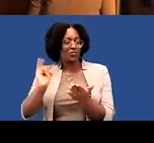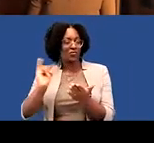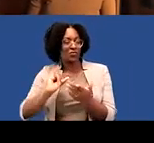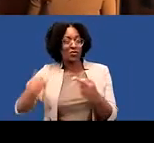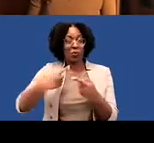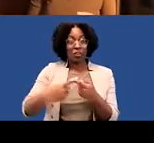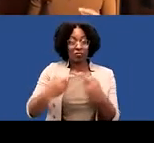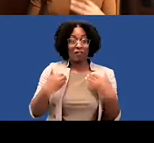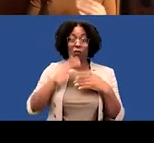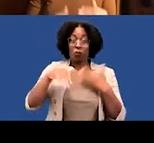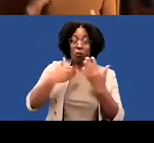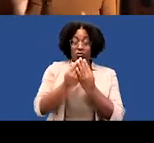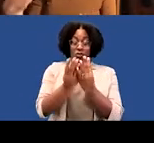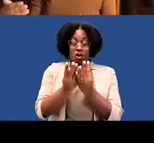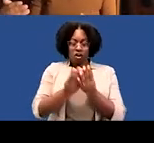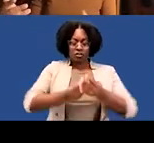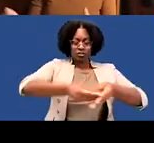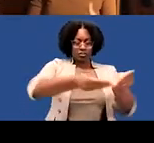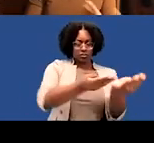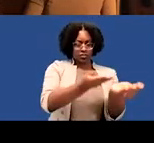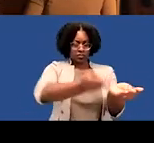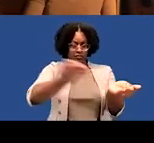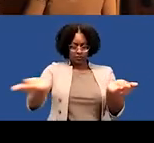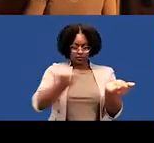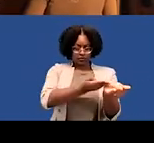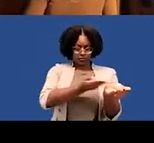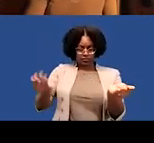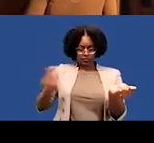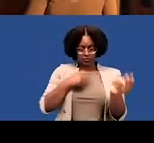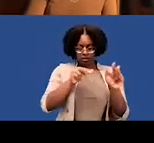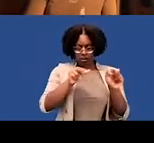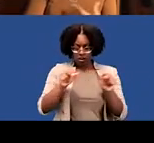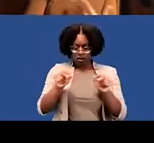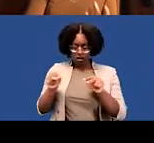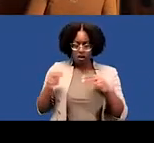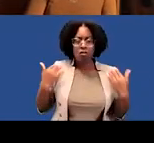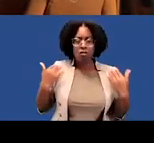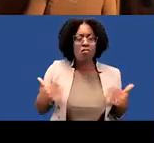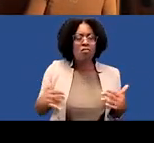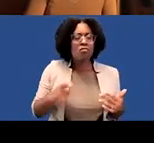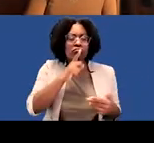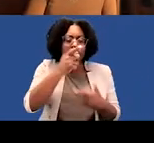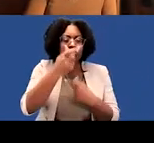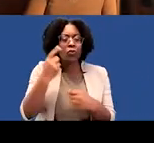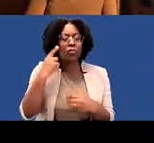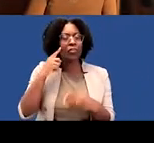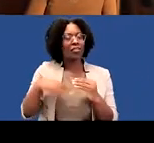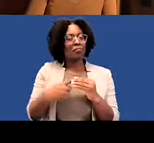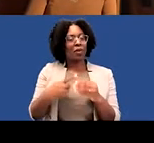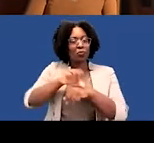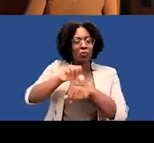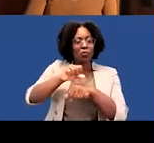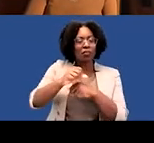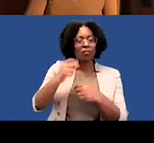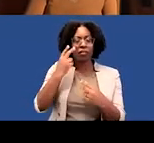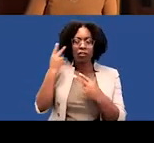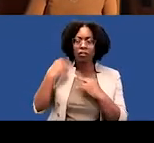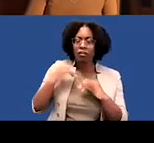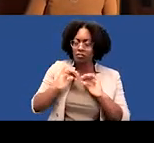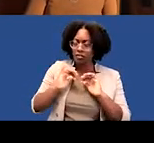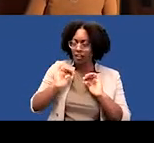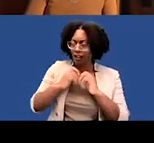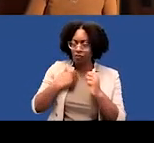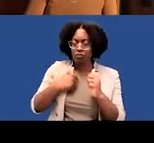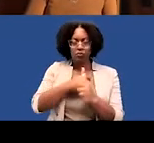together really creates an additional layer for me when thinking about this work and thinking about regard and thinking about care and